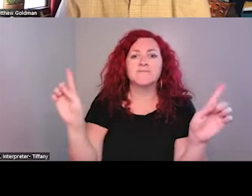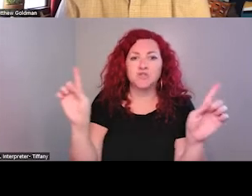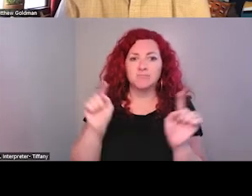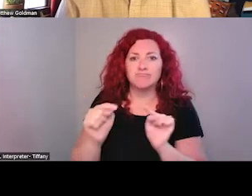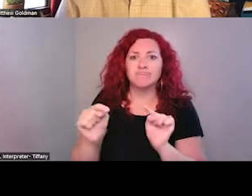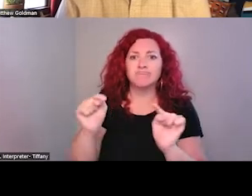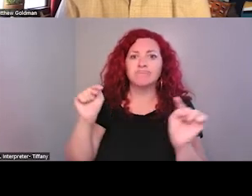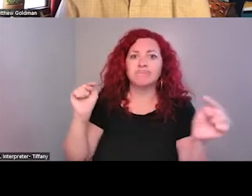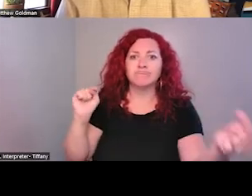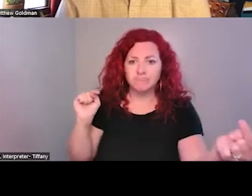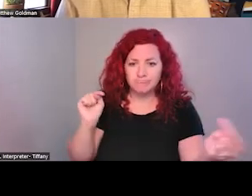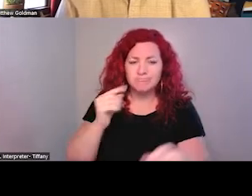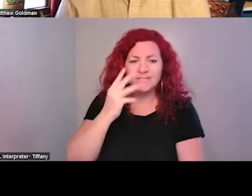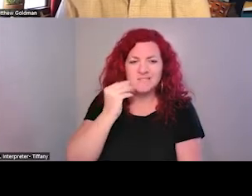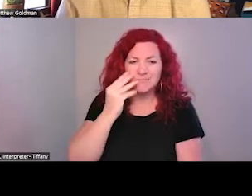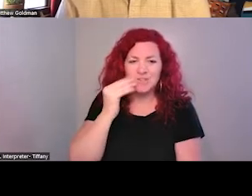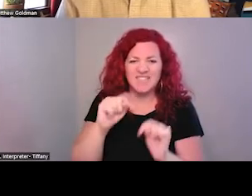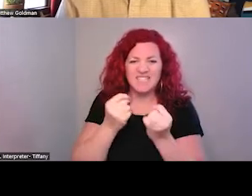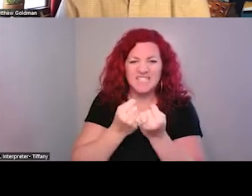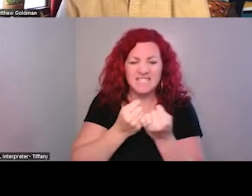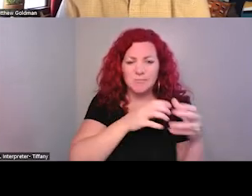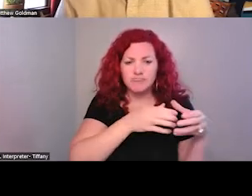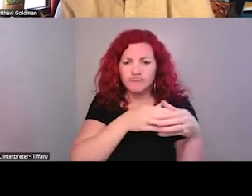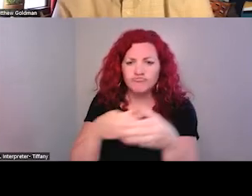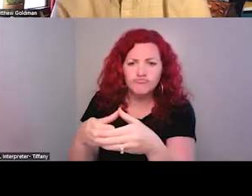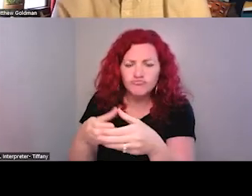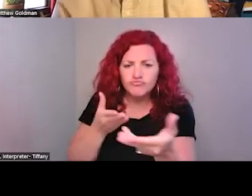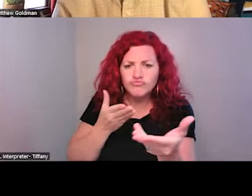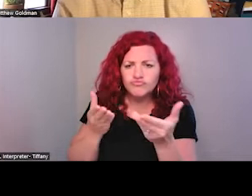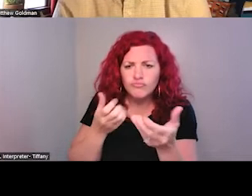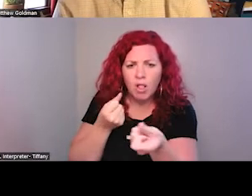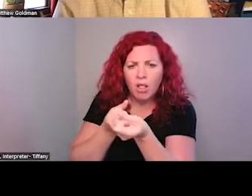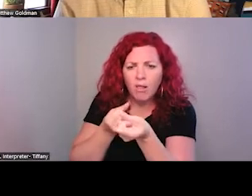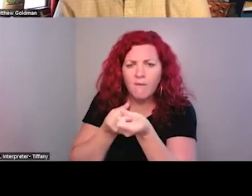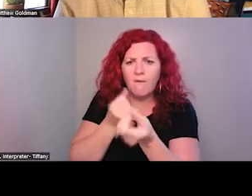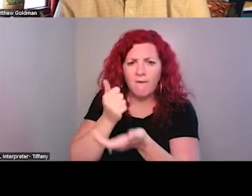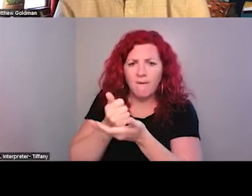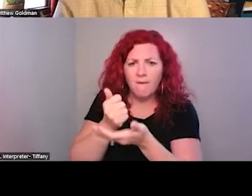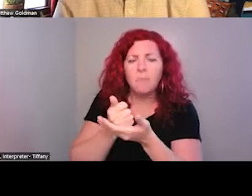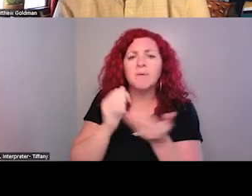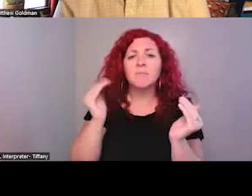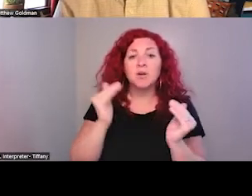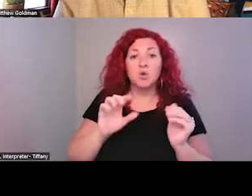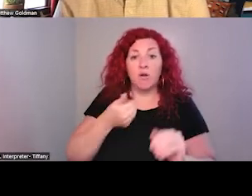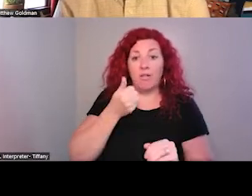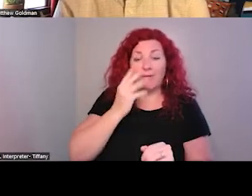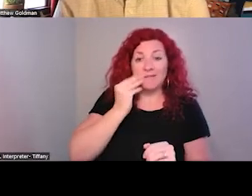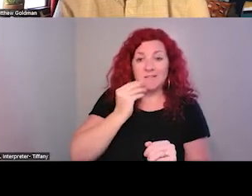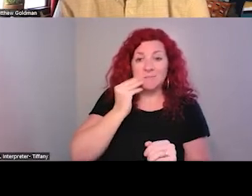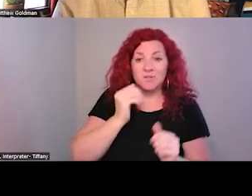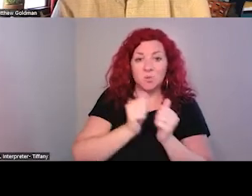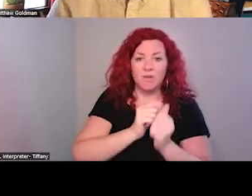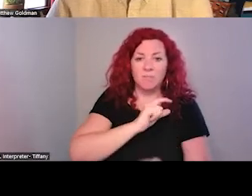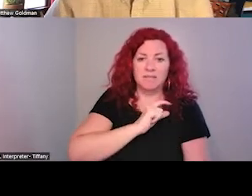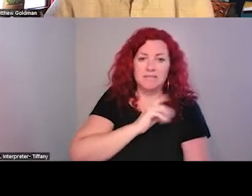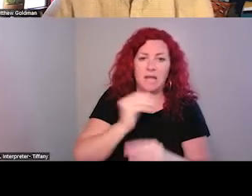having this kind of team coming and serving somebody, given how many other experiences, obviously, they've had with both ambulances and